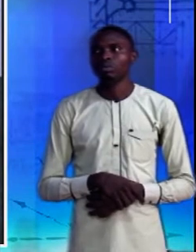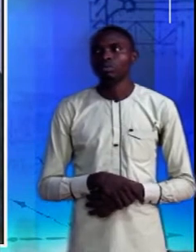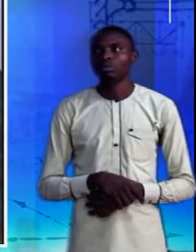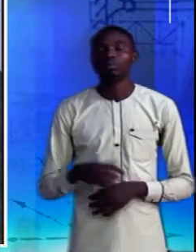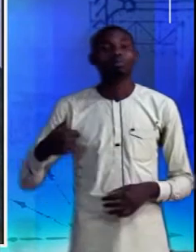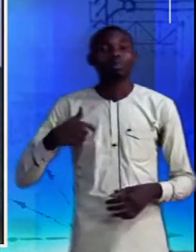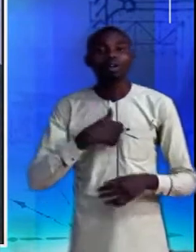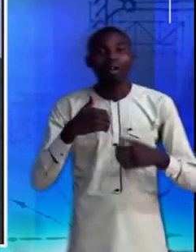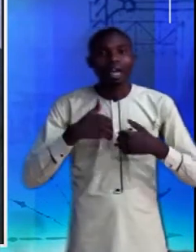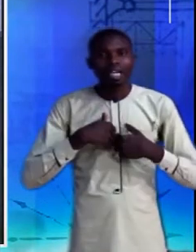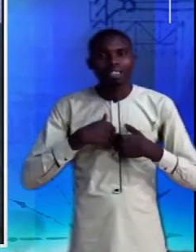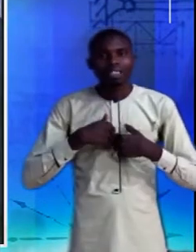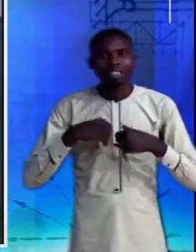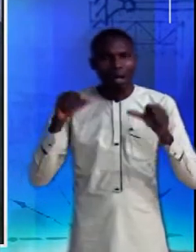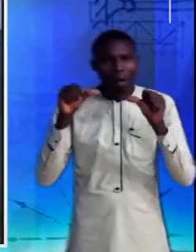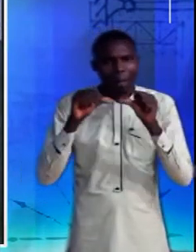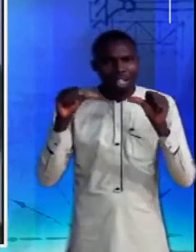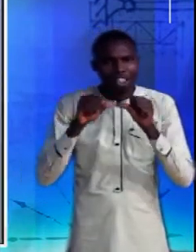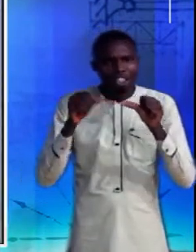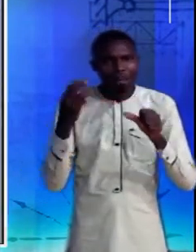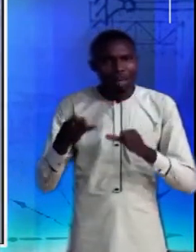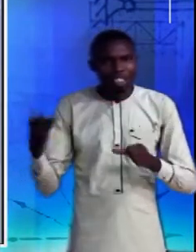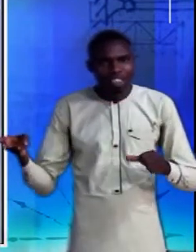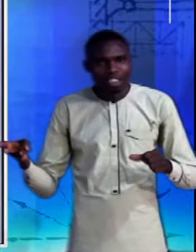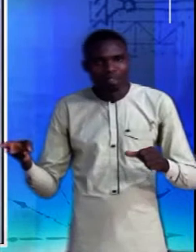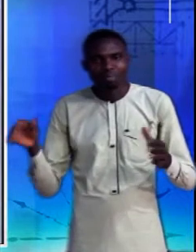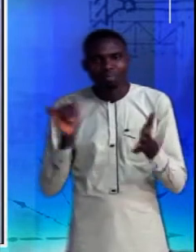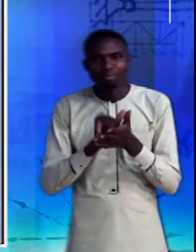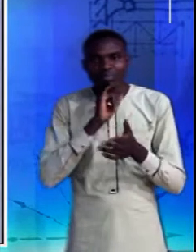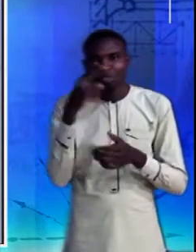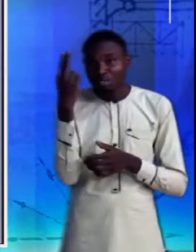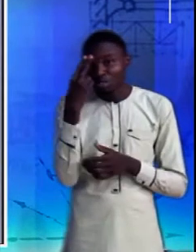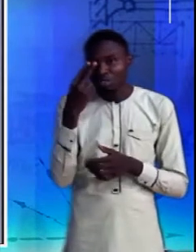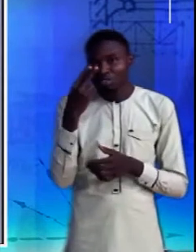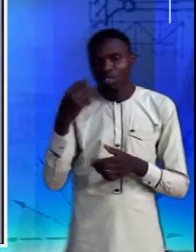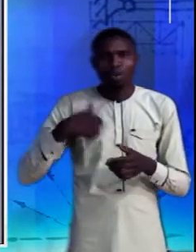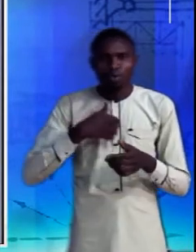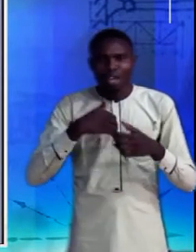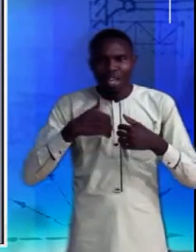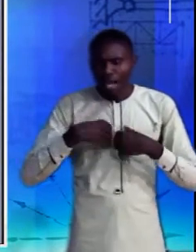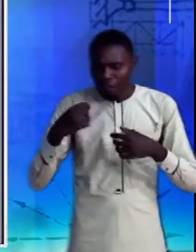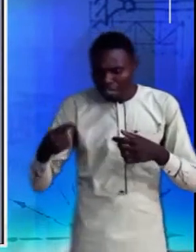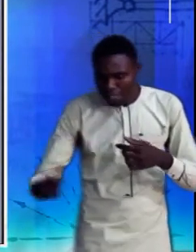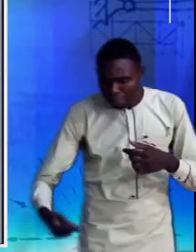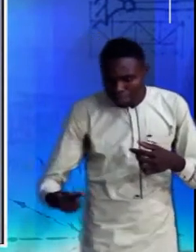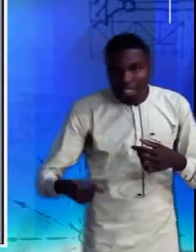Now, number one, as I told you, we have many small fractions of a second, like nano,